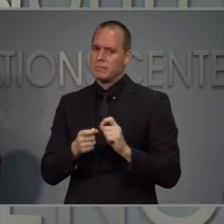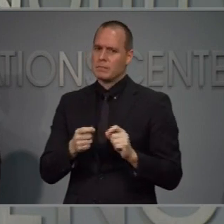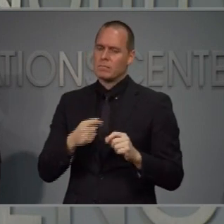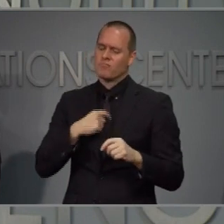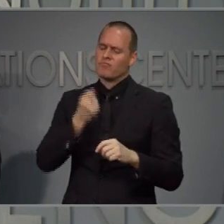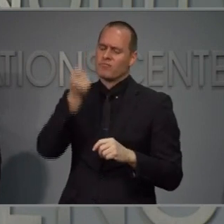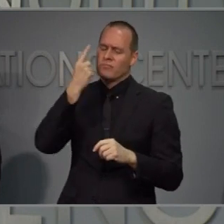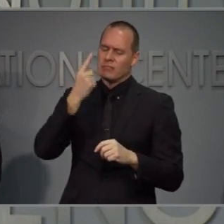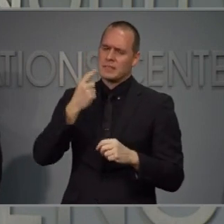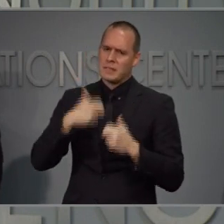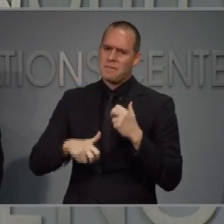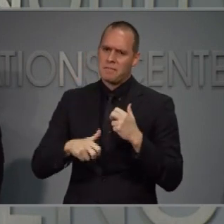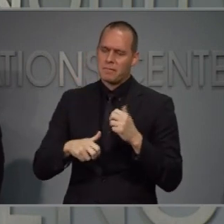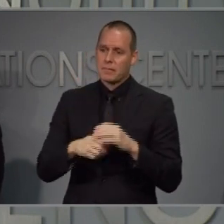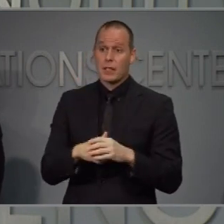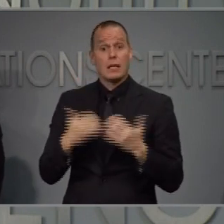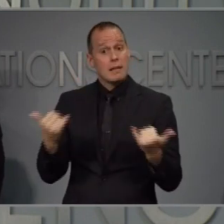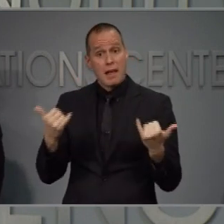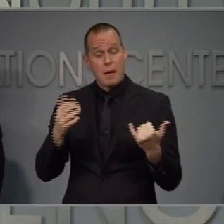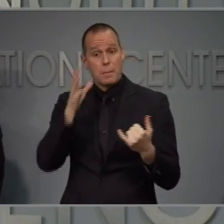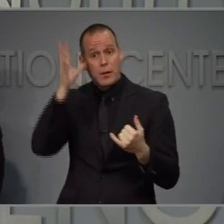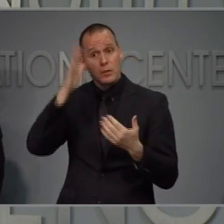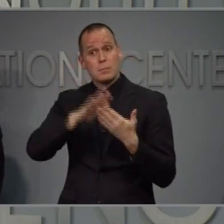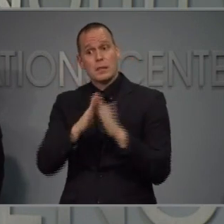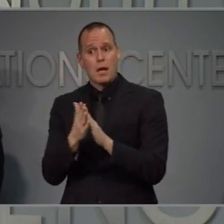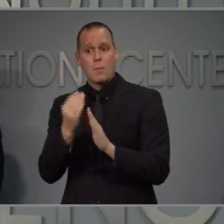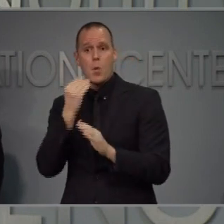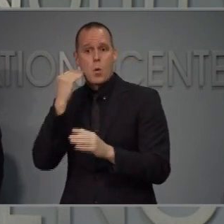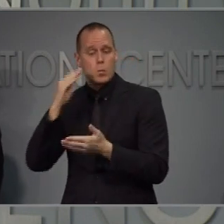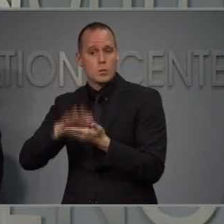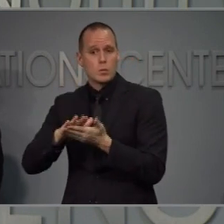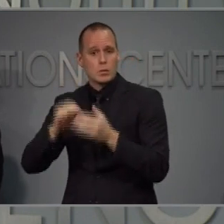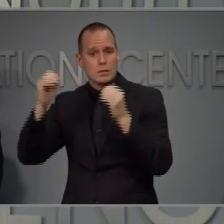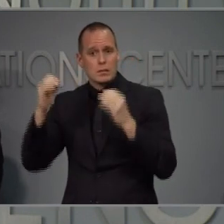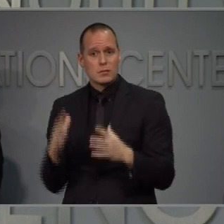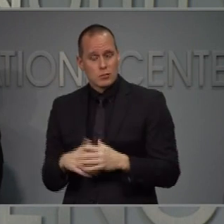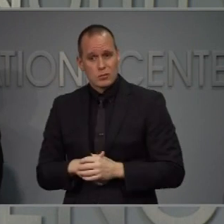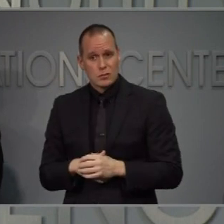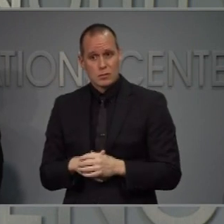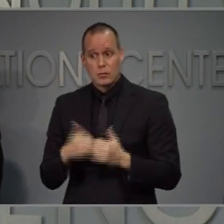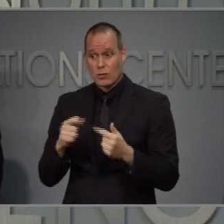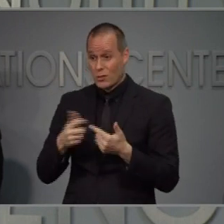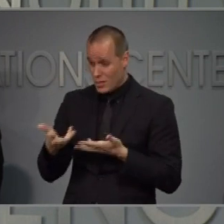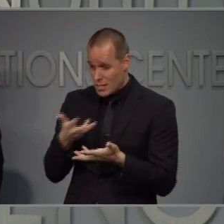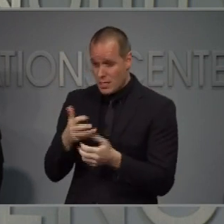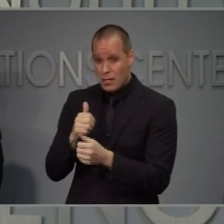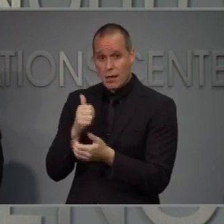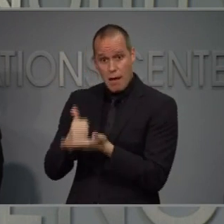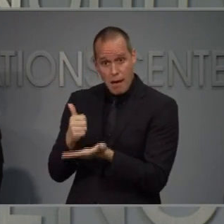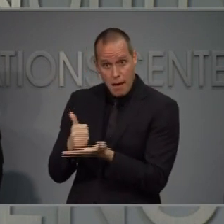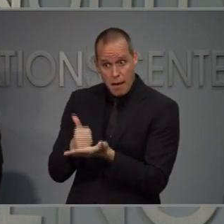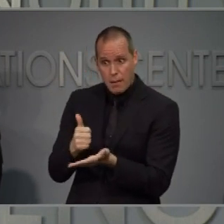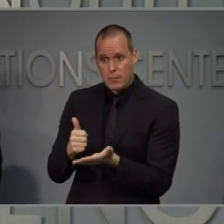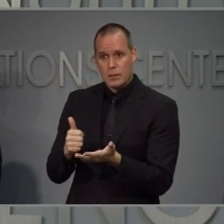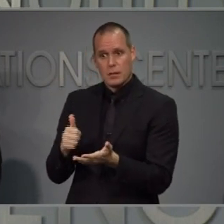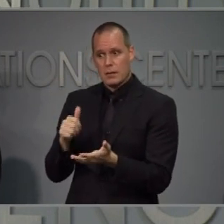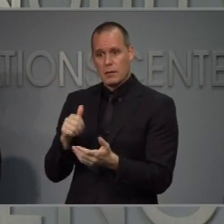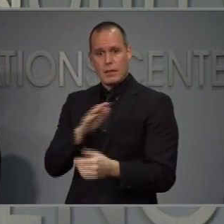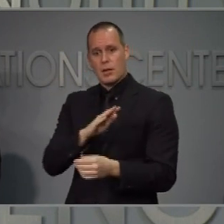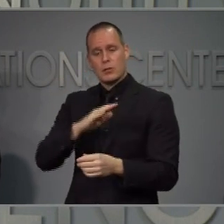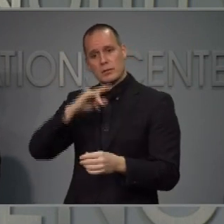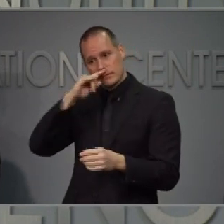become homeschool teachers and trying to help their children with their work that they're trying to